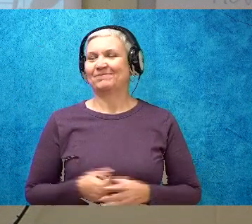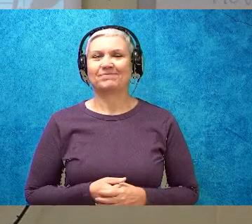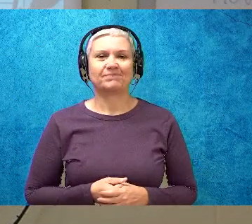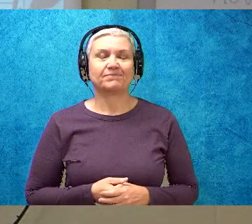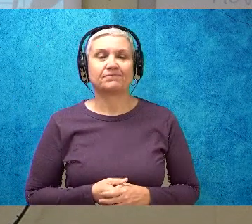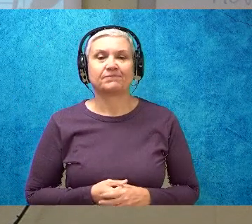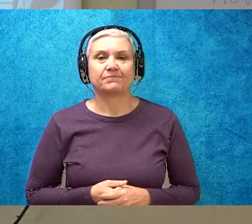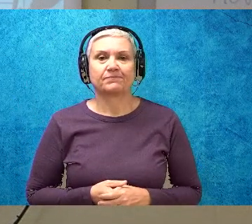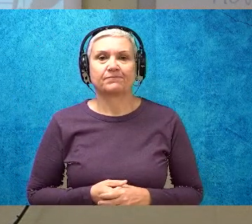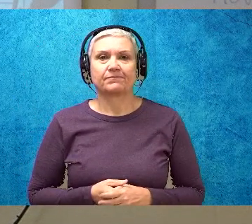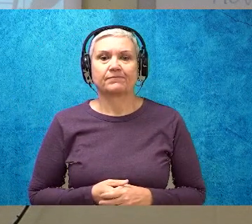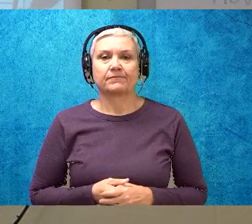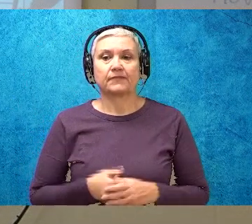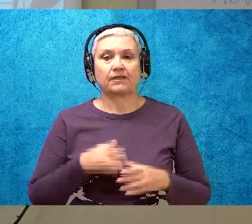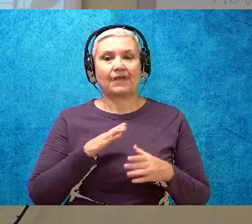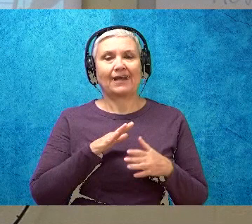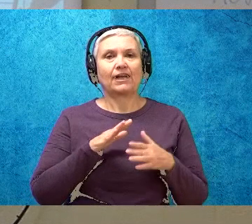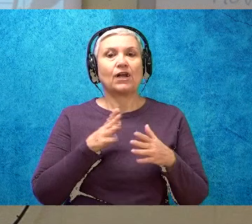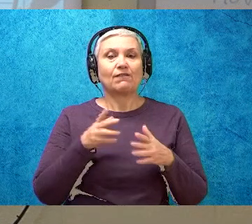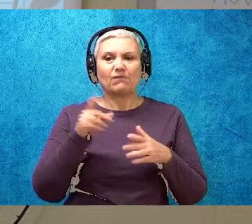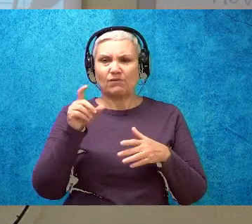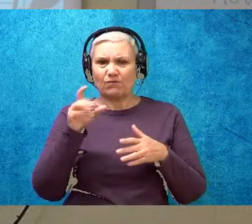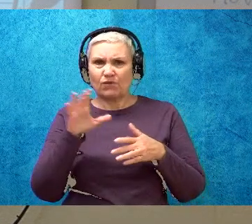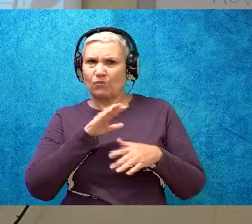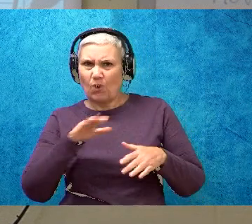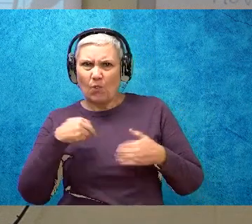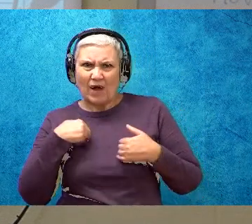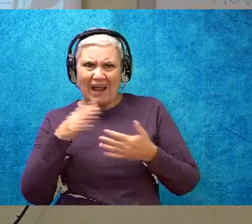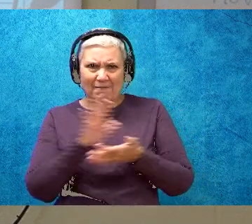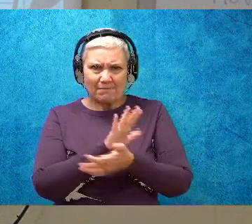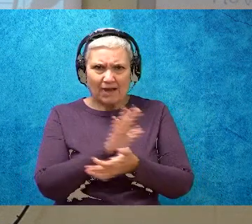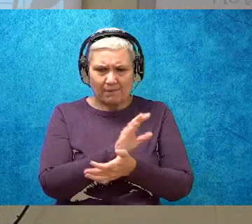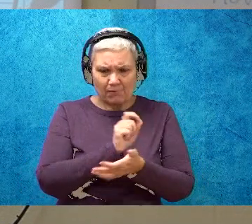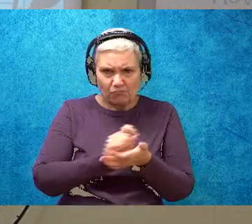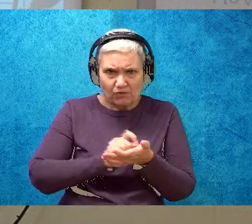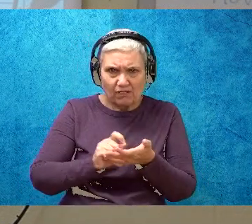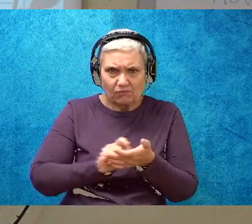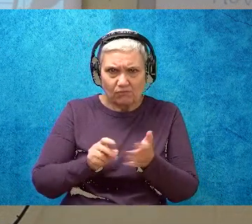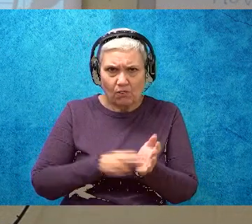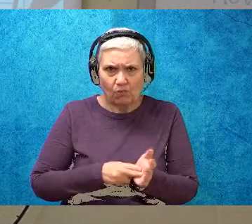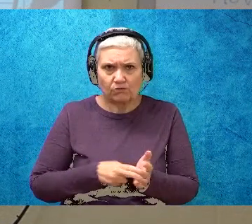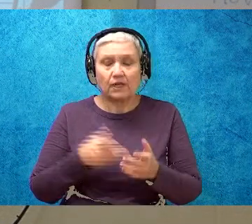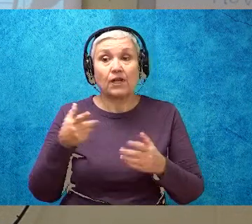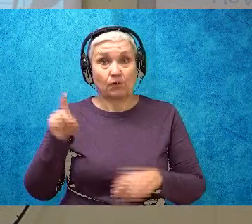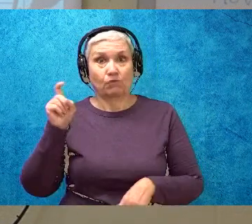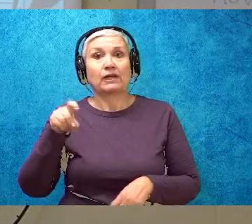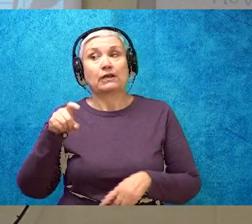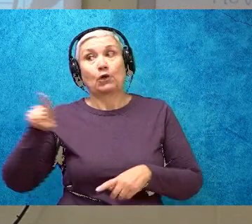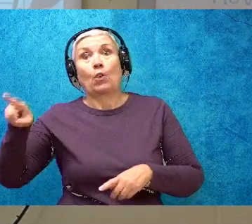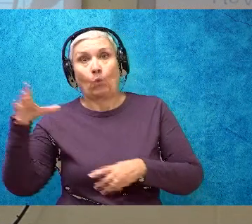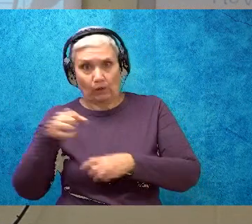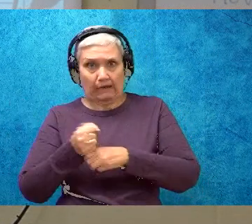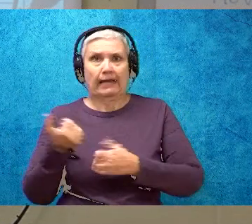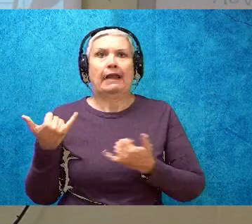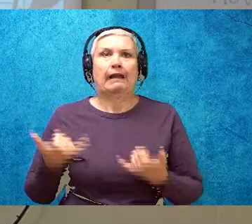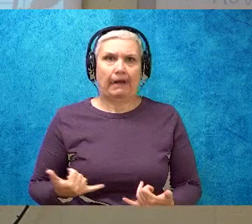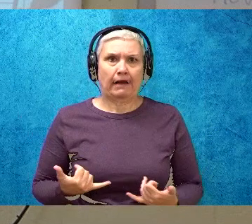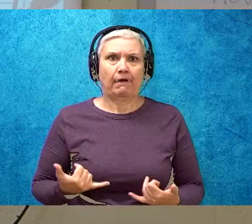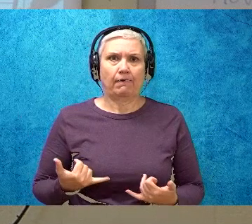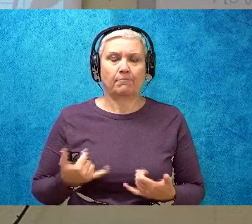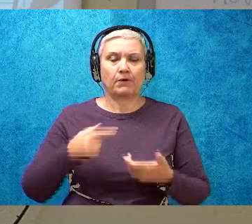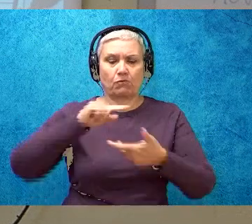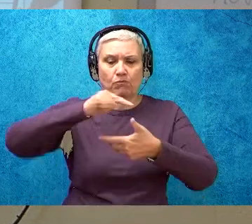don't have any paper to take notes, I need you to make sure that you do. Because these steps are what you guys are going